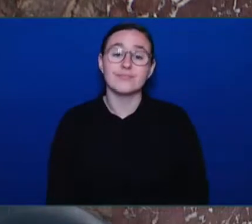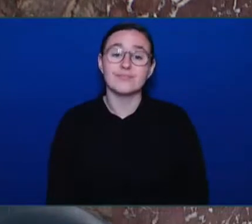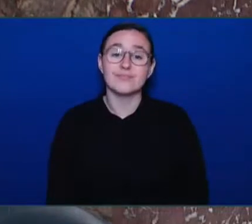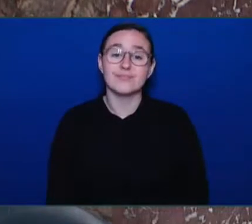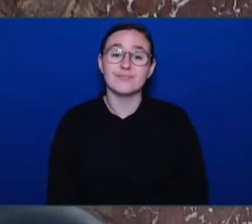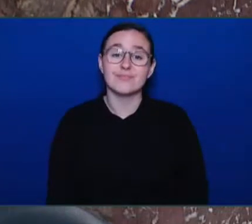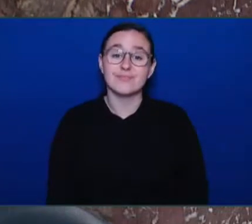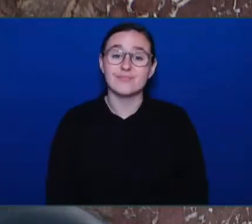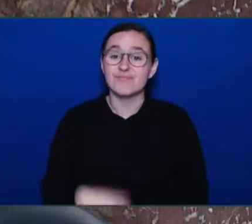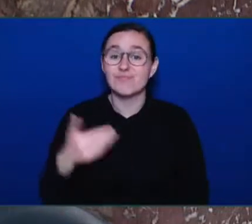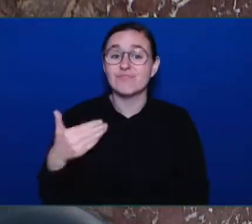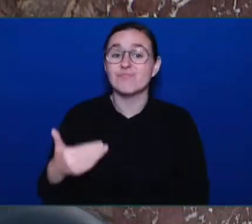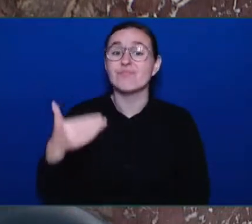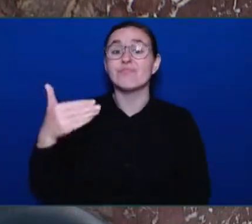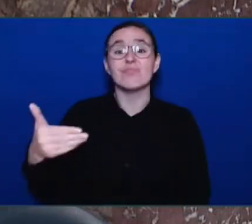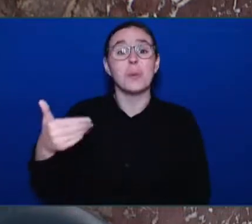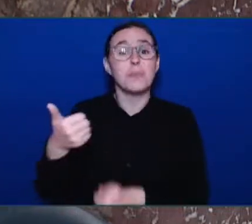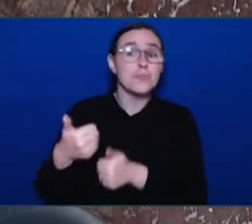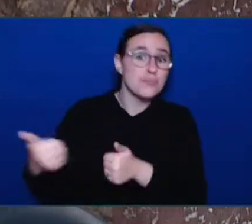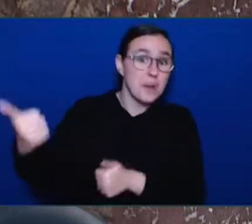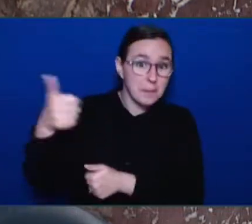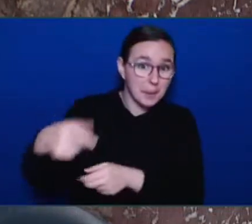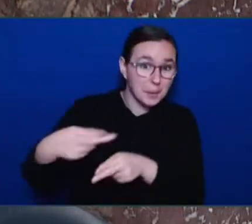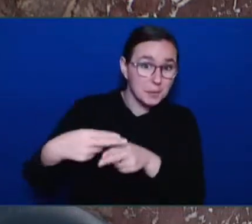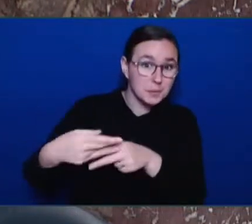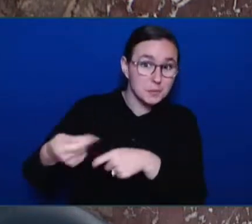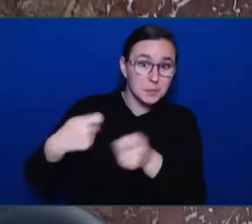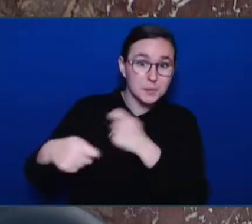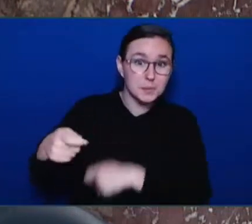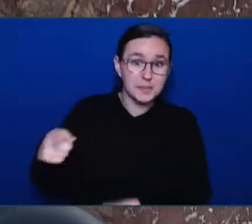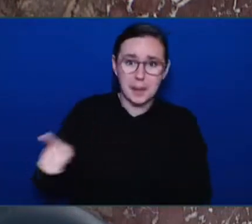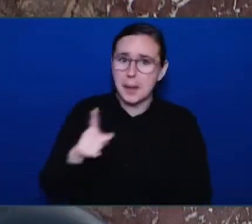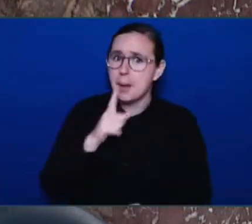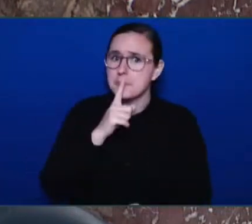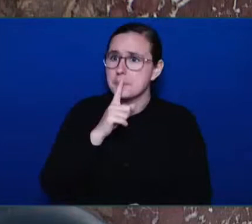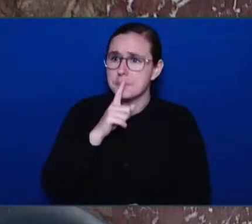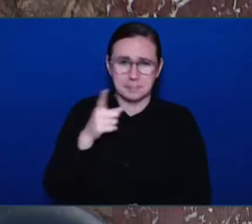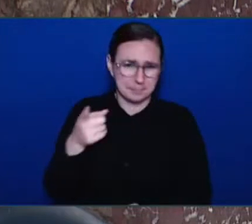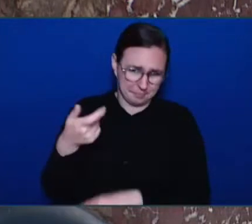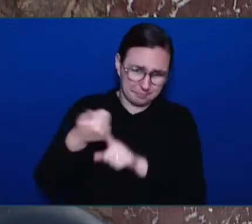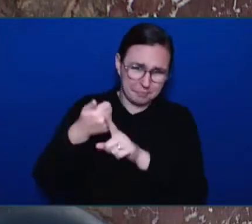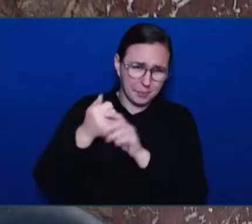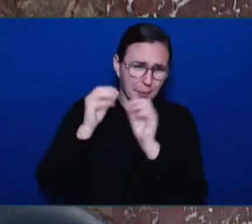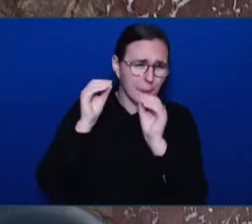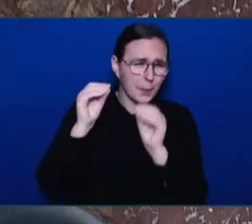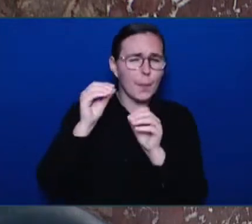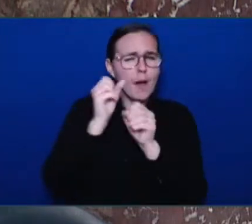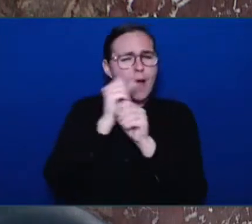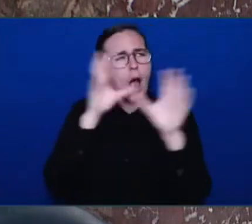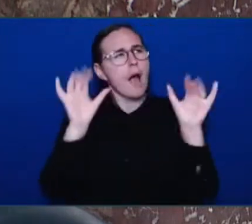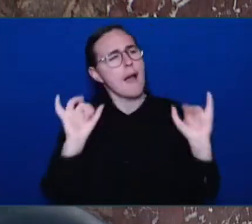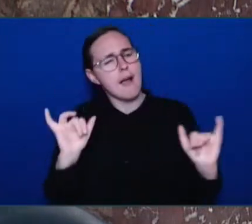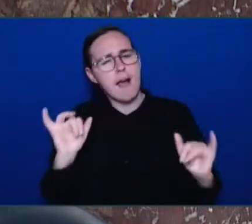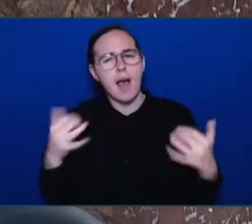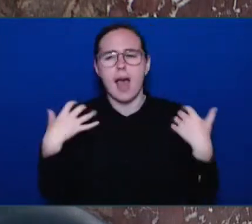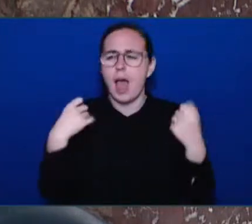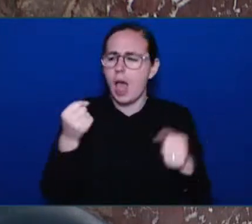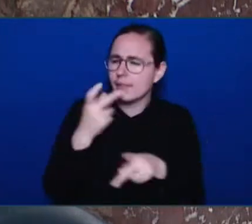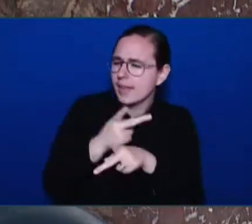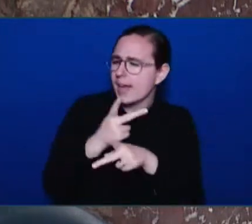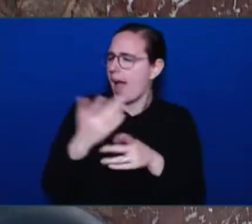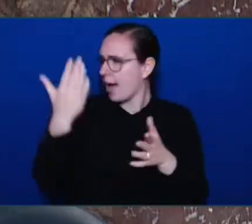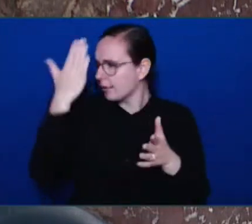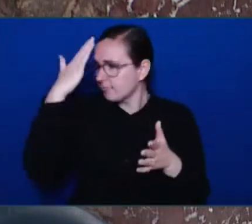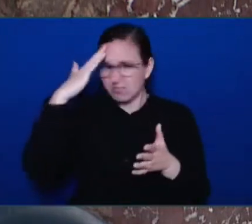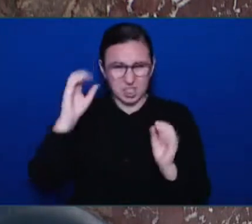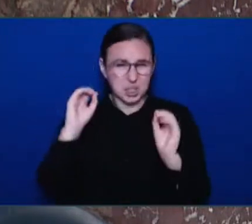healthcare, not one idea during that entire joke of a leadership race. But by contrast, the